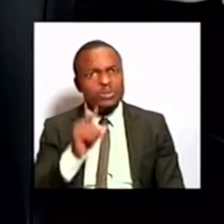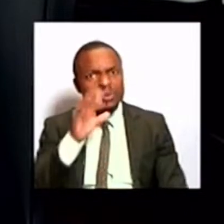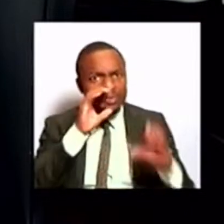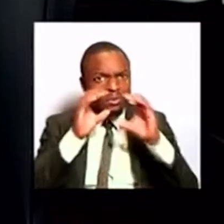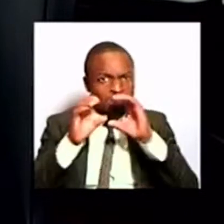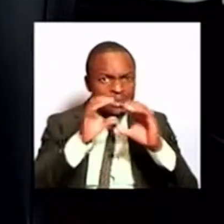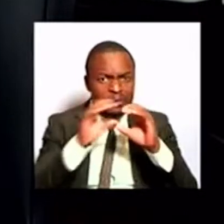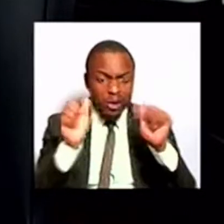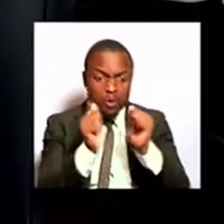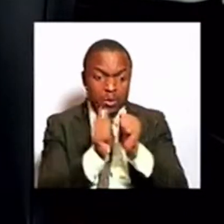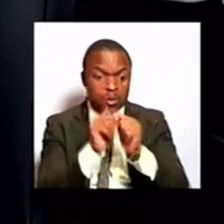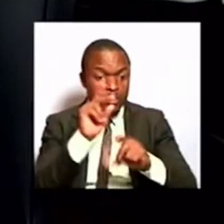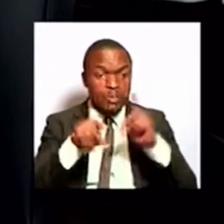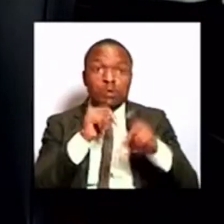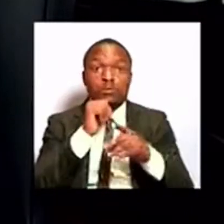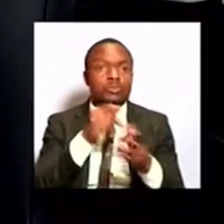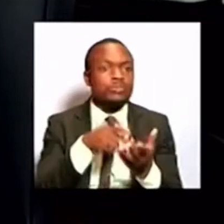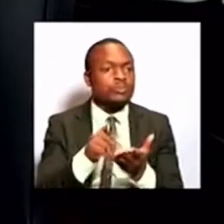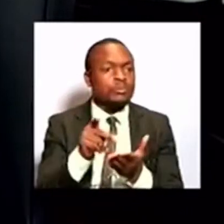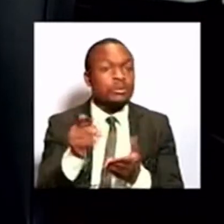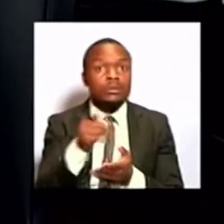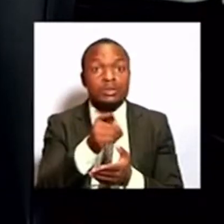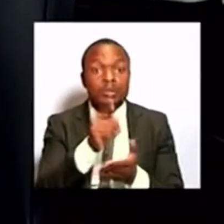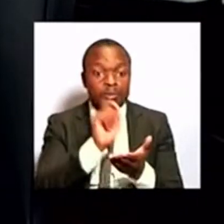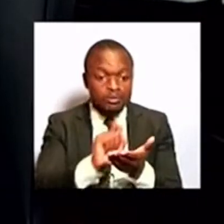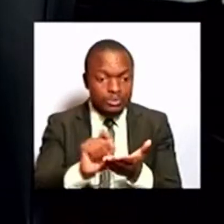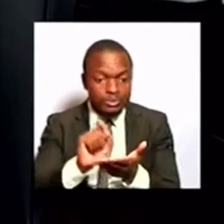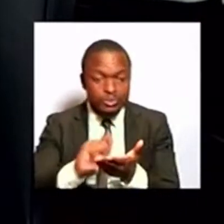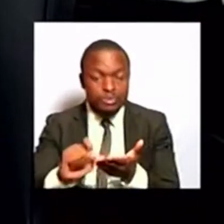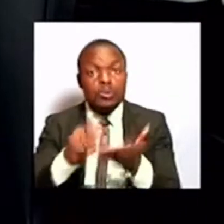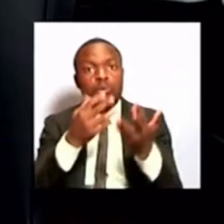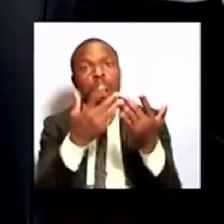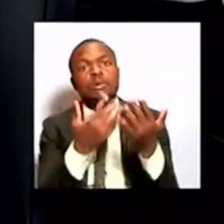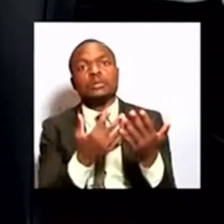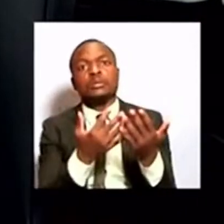communicate to the people not to pay? Were they written to hold on?